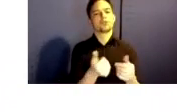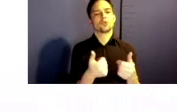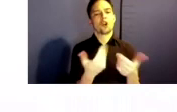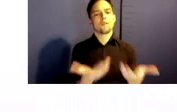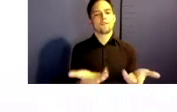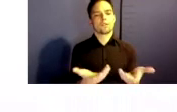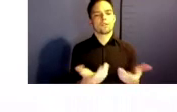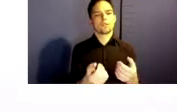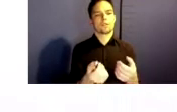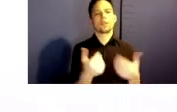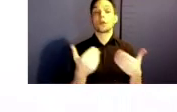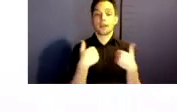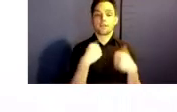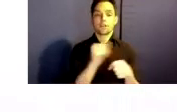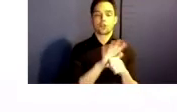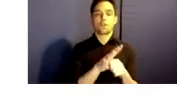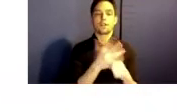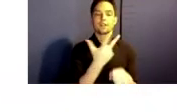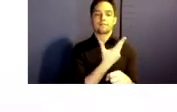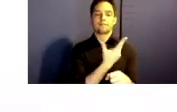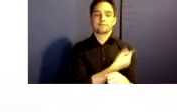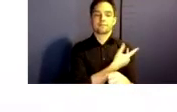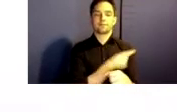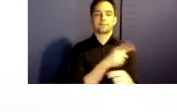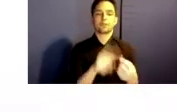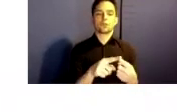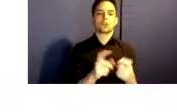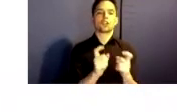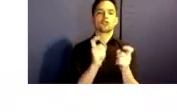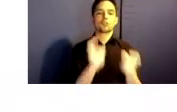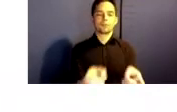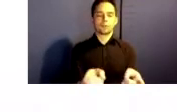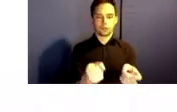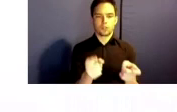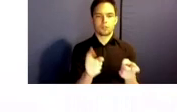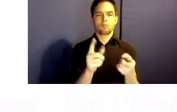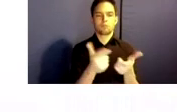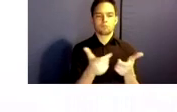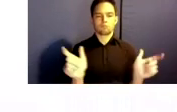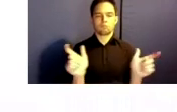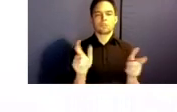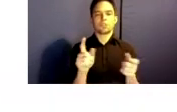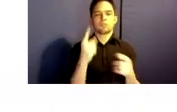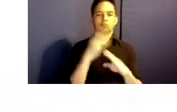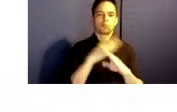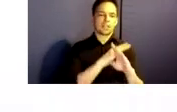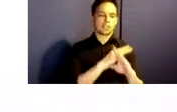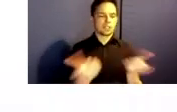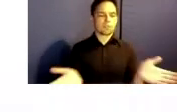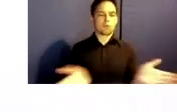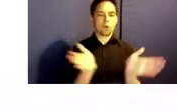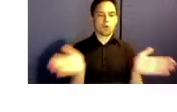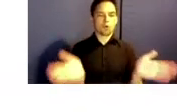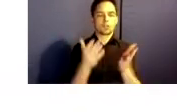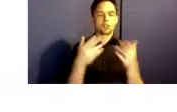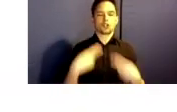having a COVID-19 vaccine to contribute significantly to the equitable protection and promotion of a human